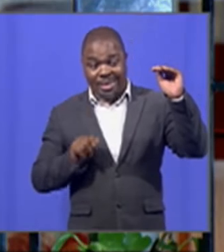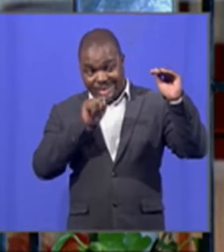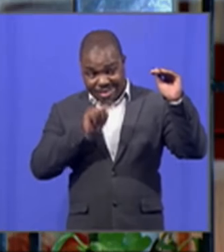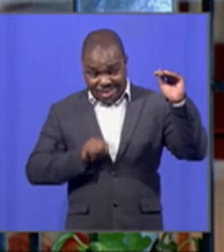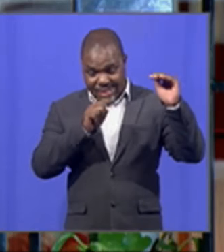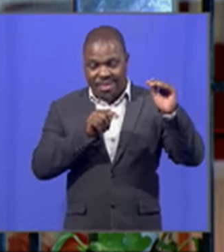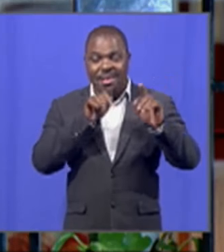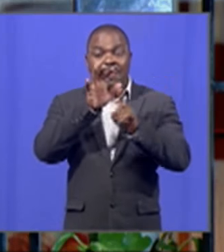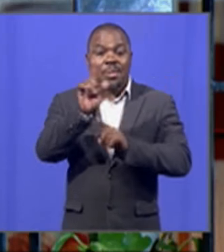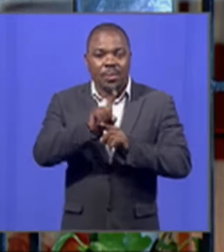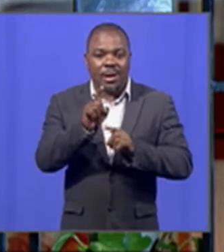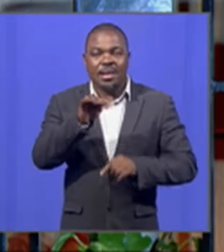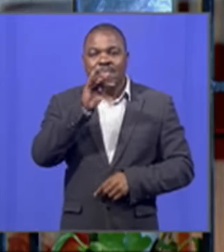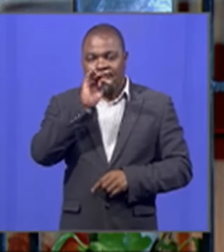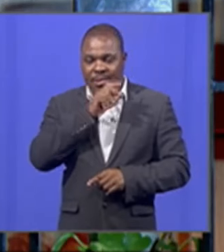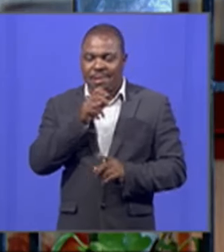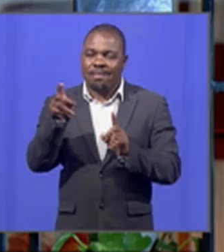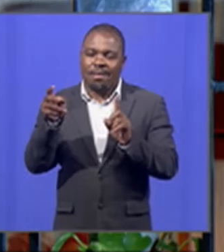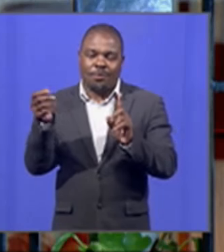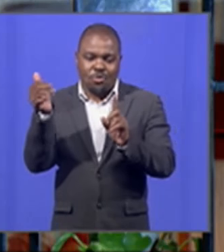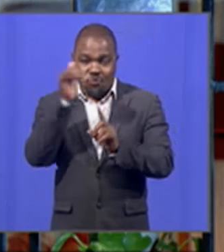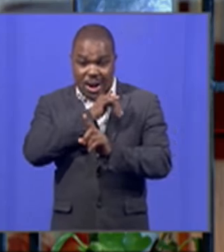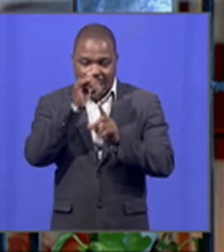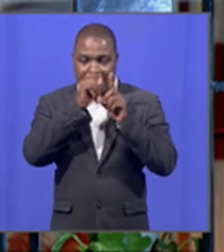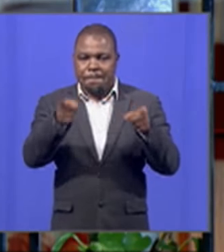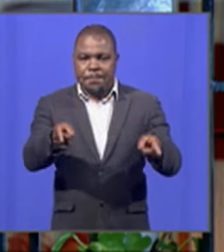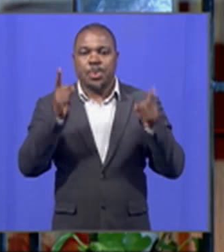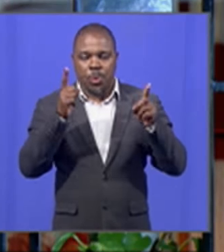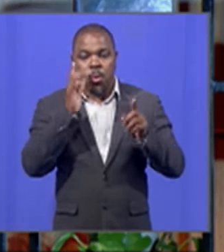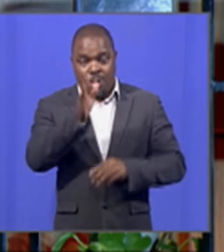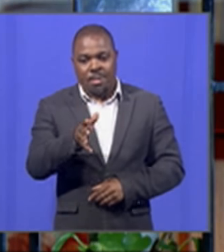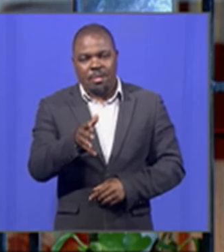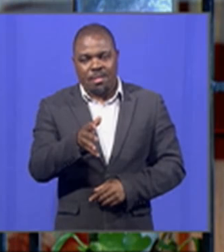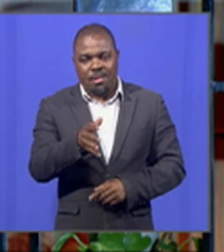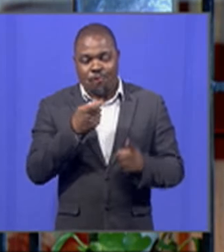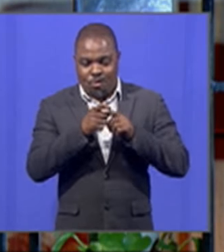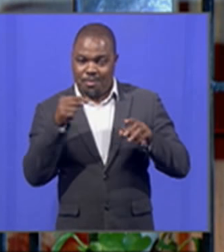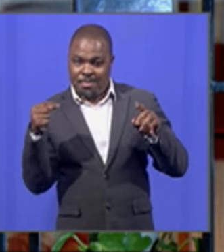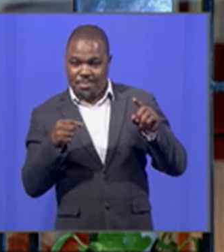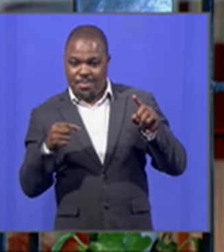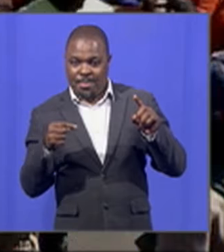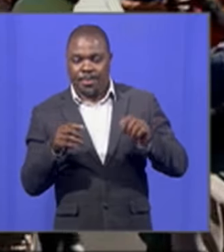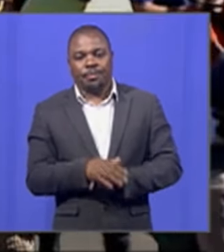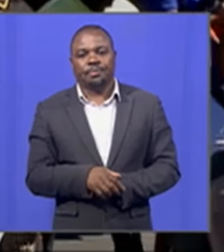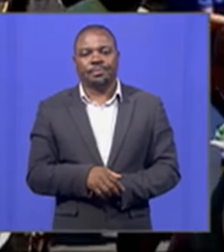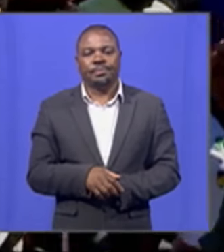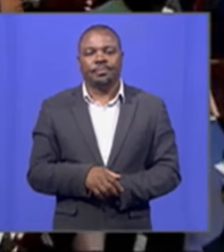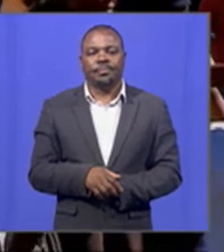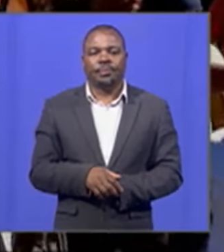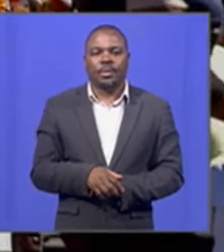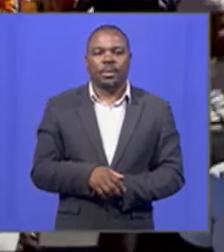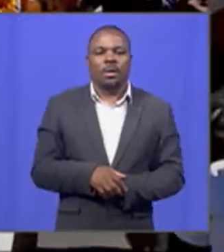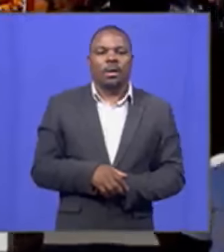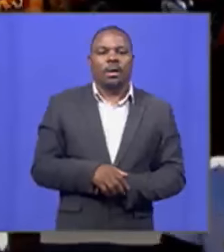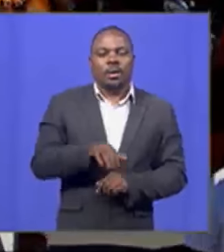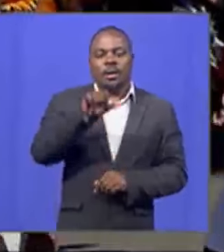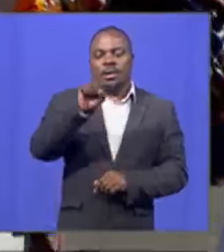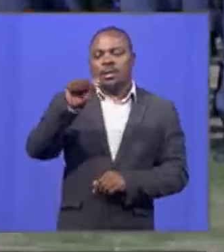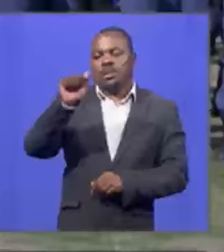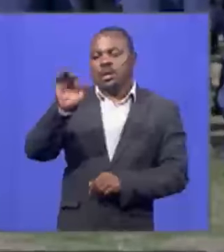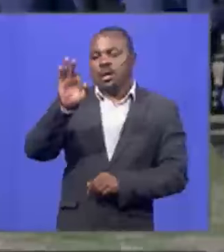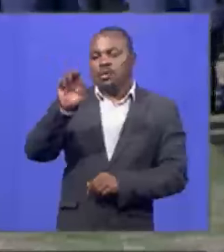Doesn't matter where you go, where there is gross inequality, there'll be violent crime. Le dikakaretšo wa SAFT